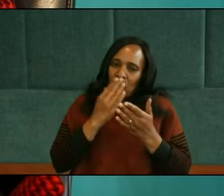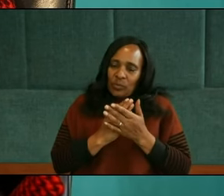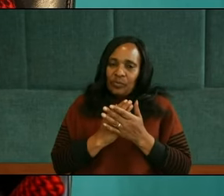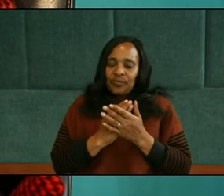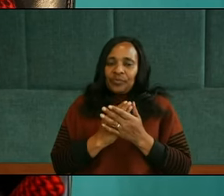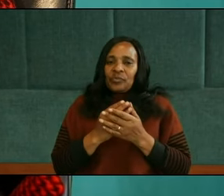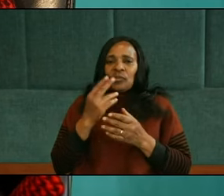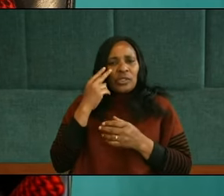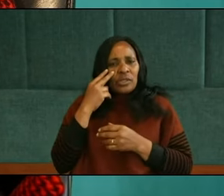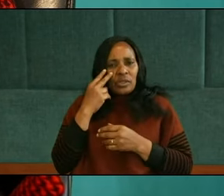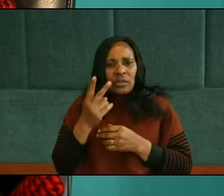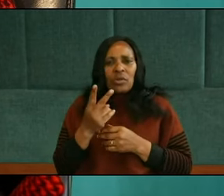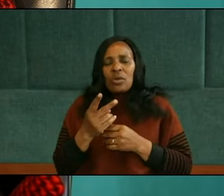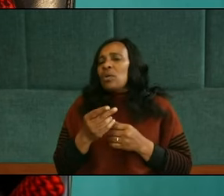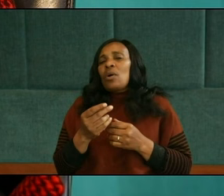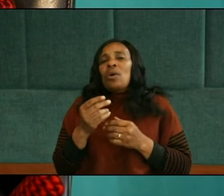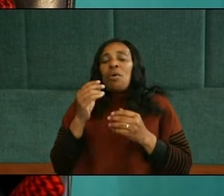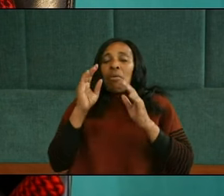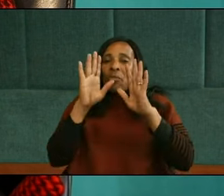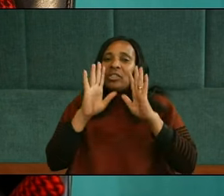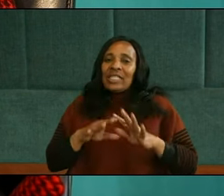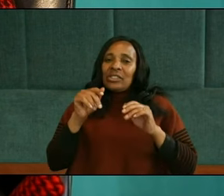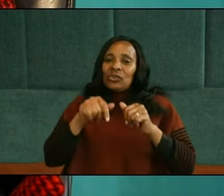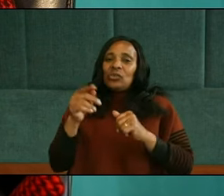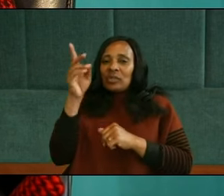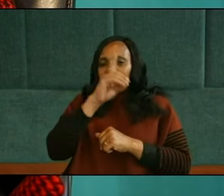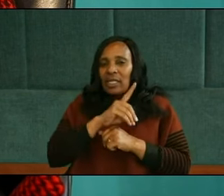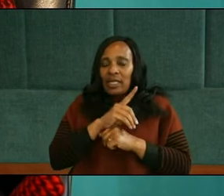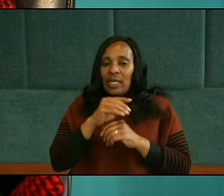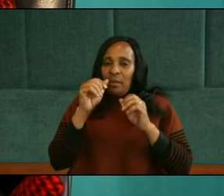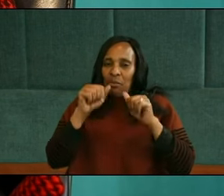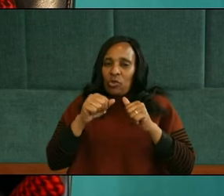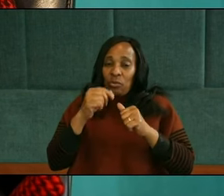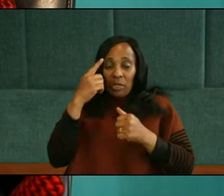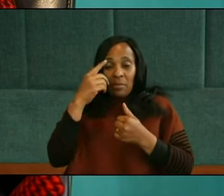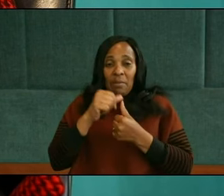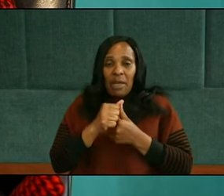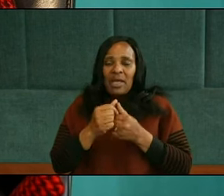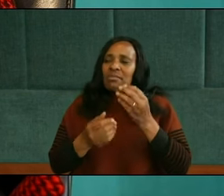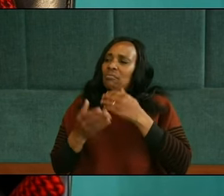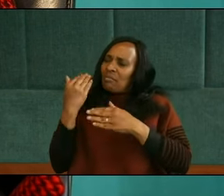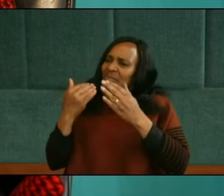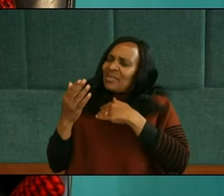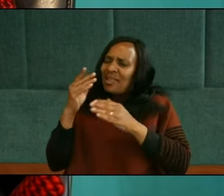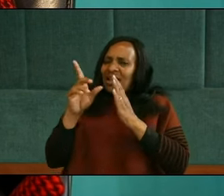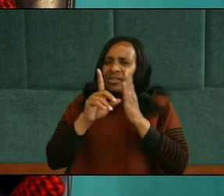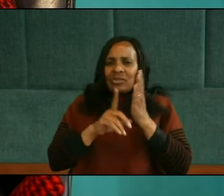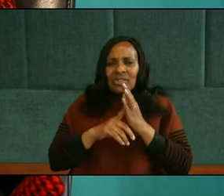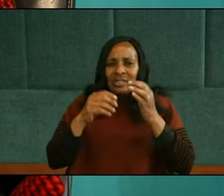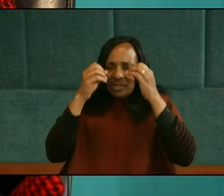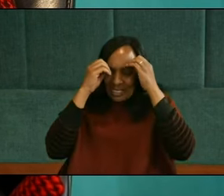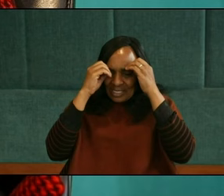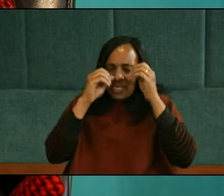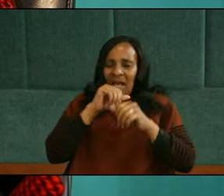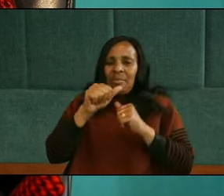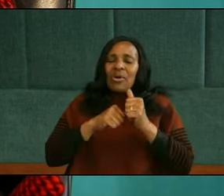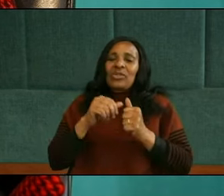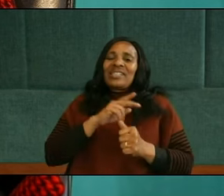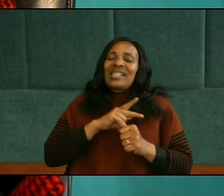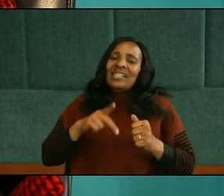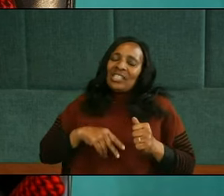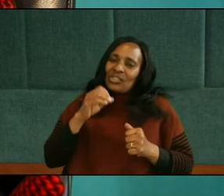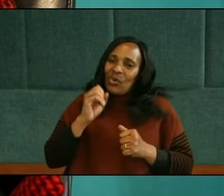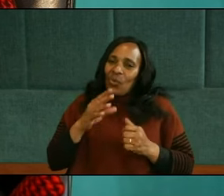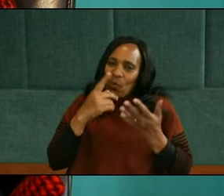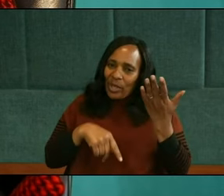so I think of importance today is for us to realize that in the previous lessons, we have been studying about the kings of